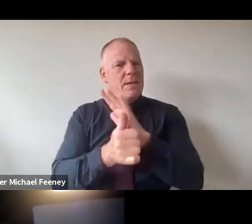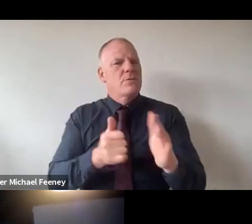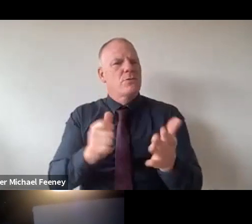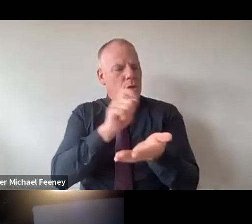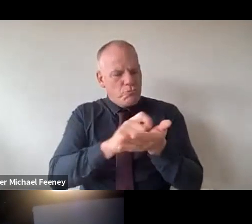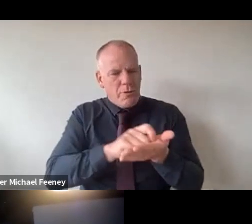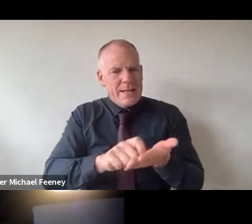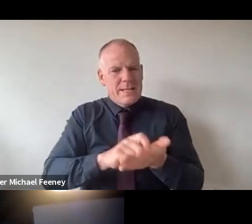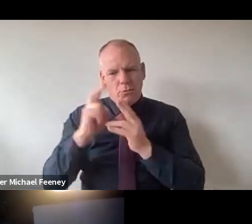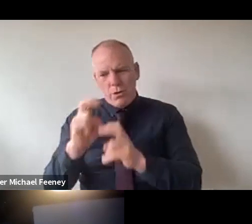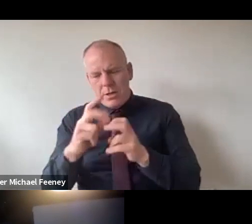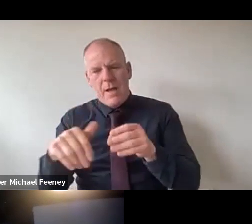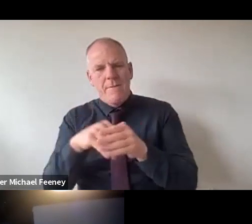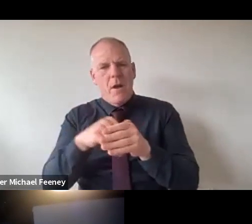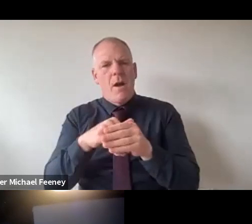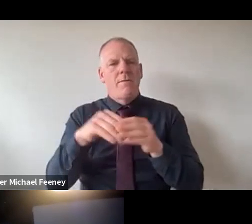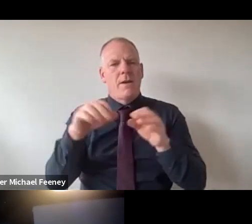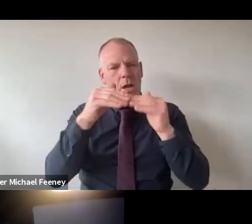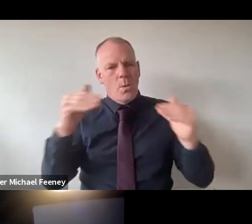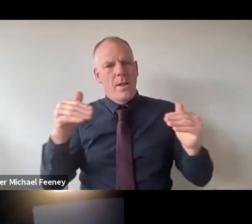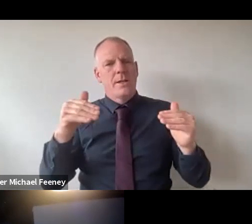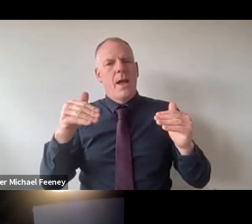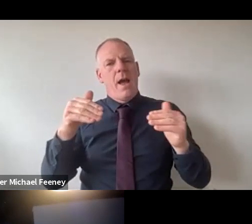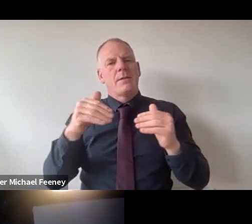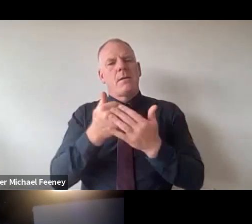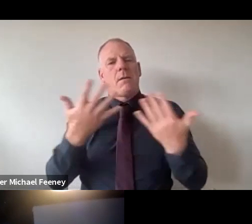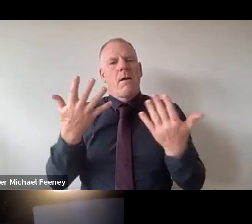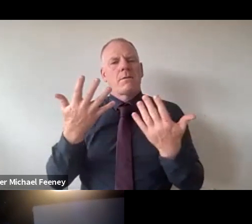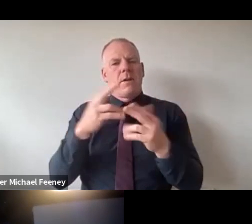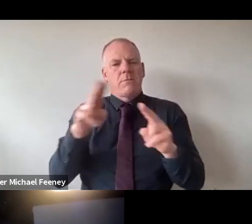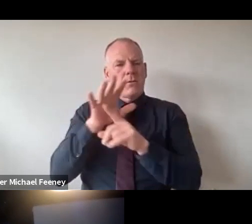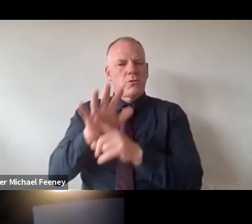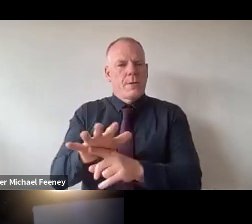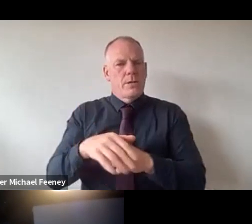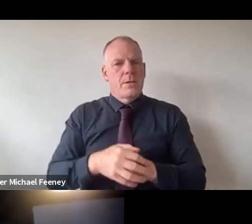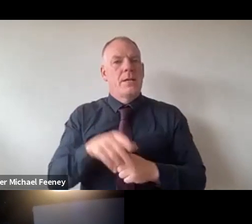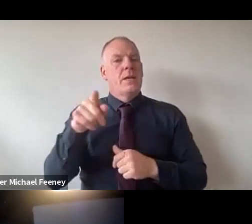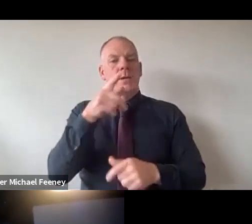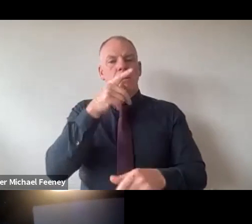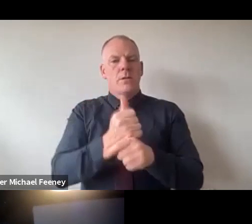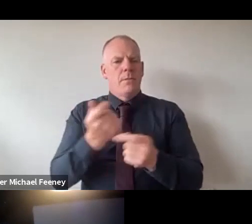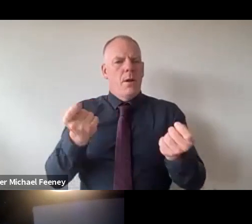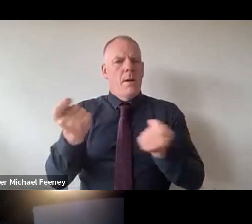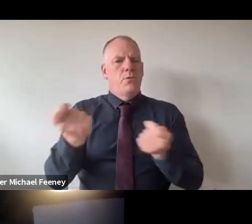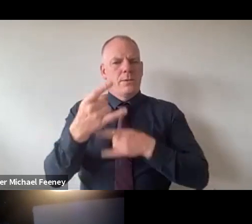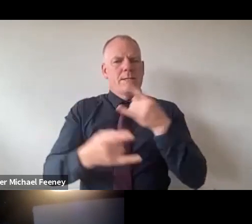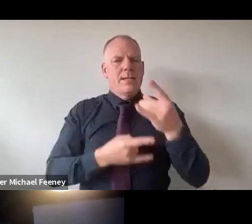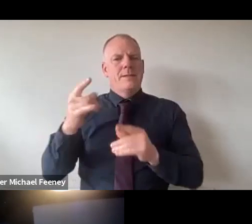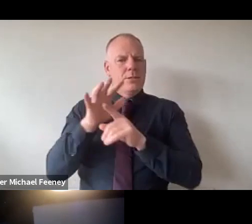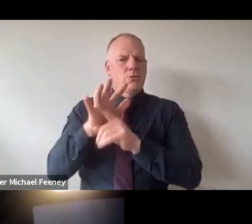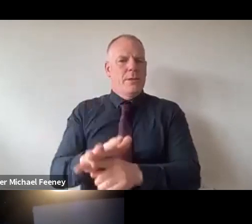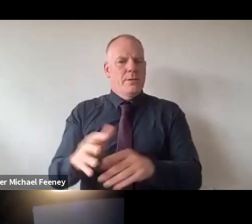research into the grounds and published on equality and non-discrimination. And he today will talk about the operation of this ground in a range